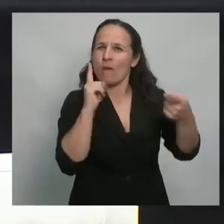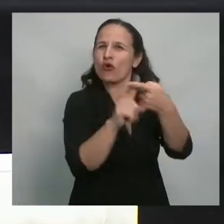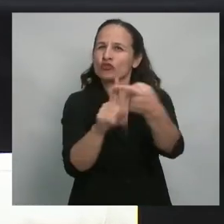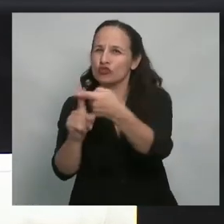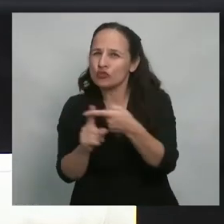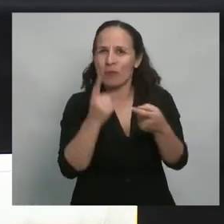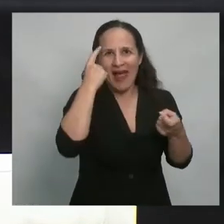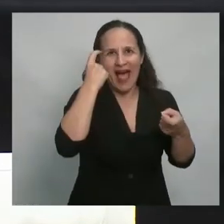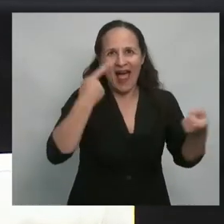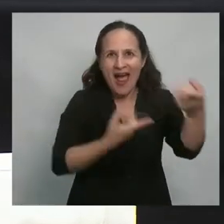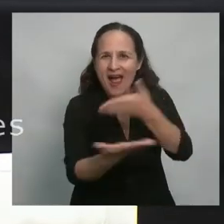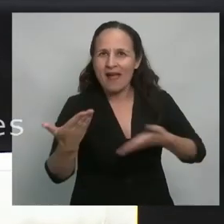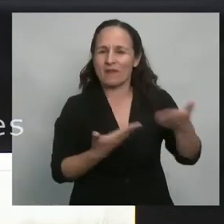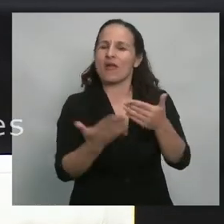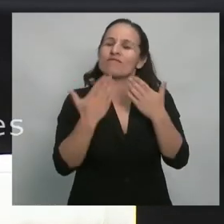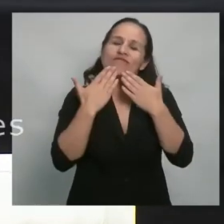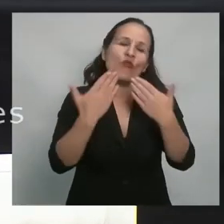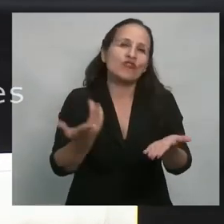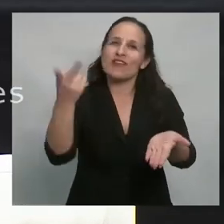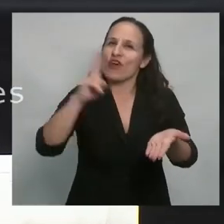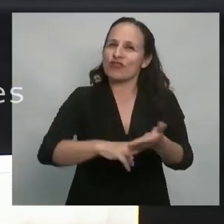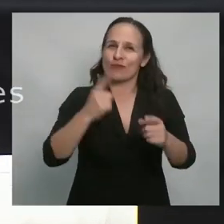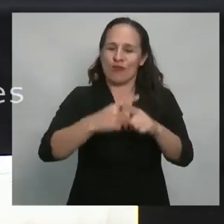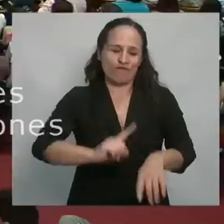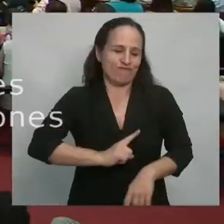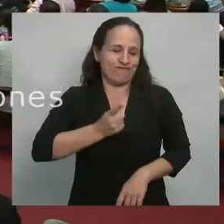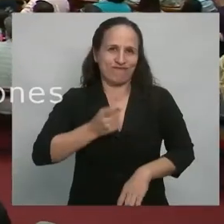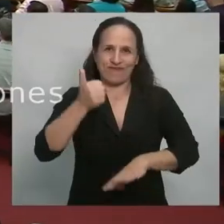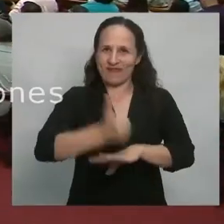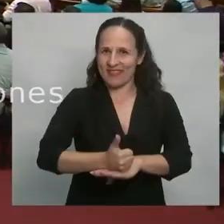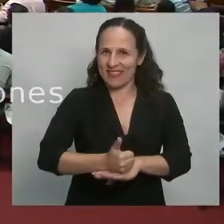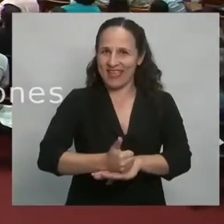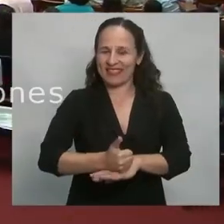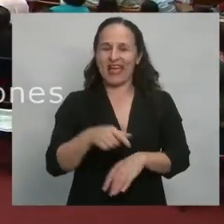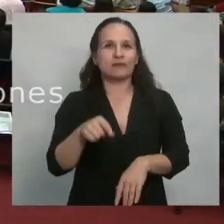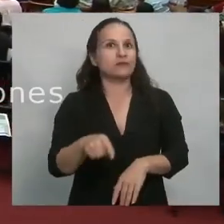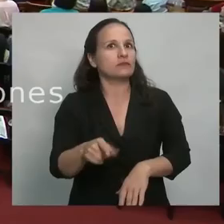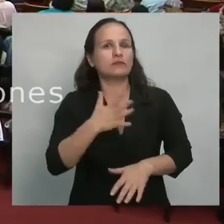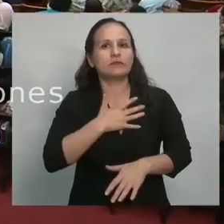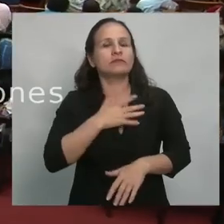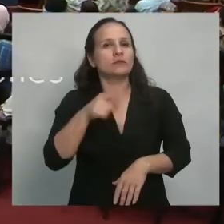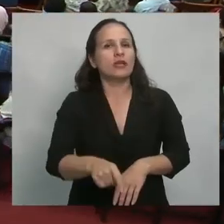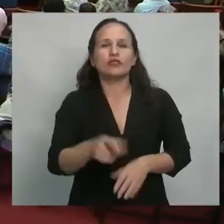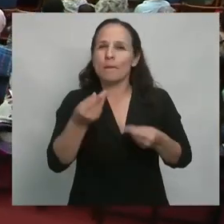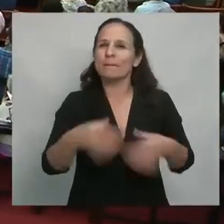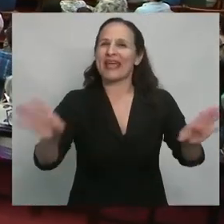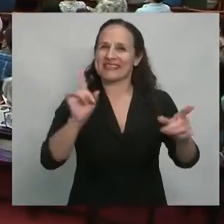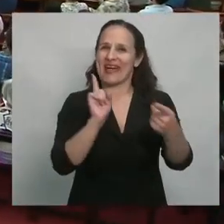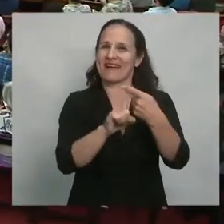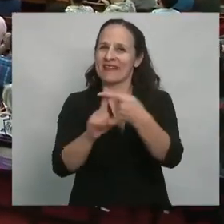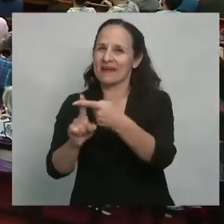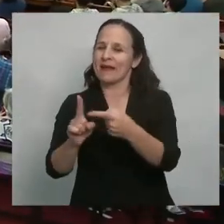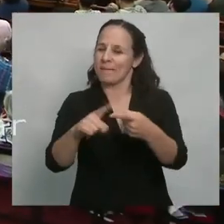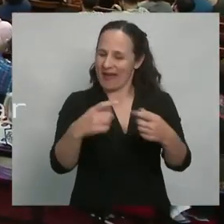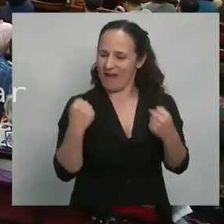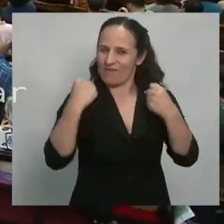honor, and we hope that this marks a relationship that will grow stronger over the years and